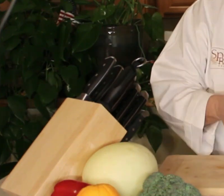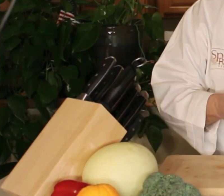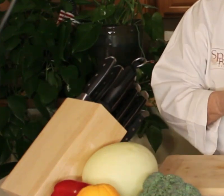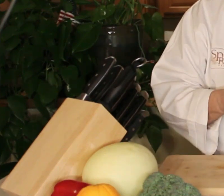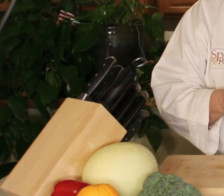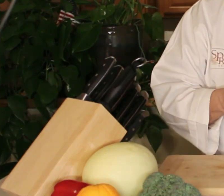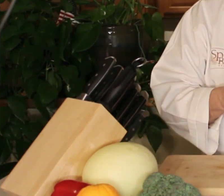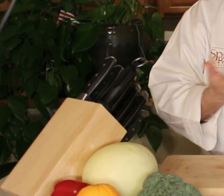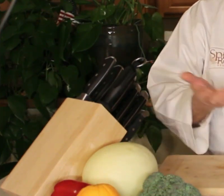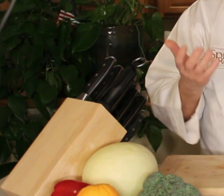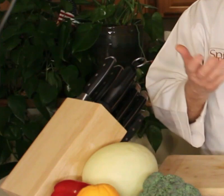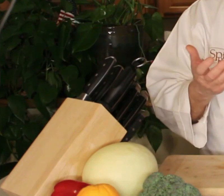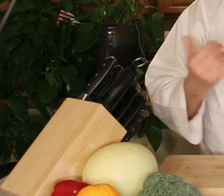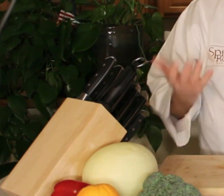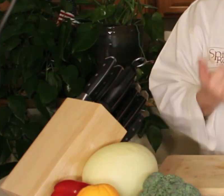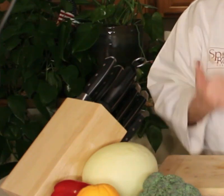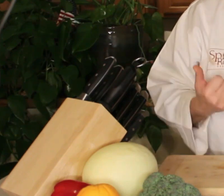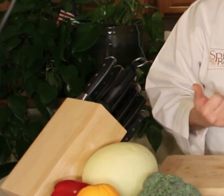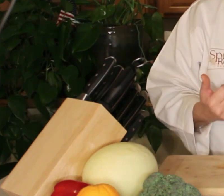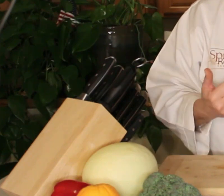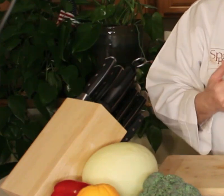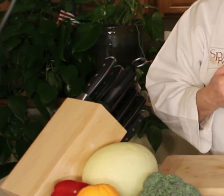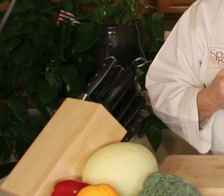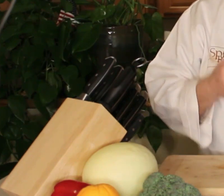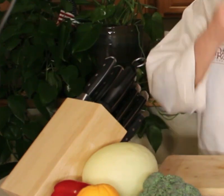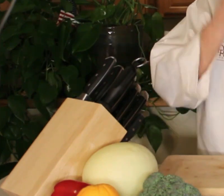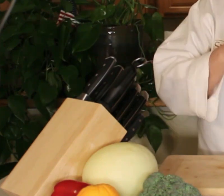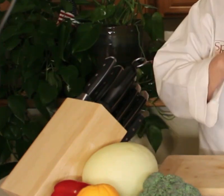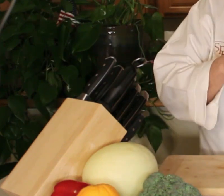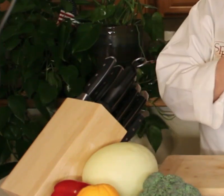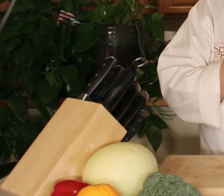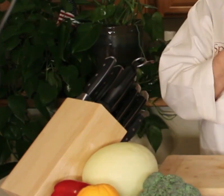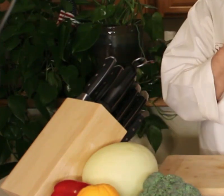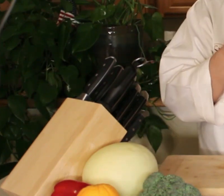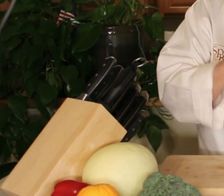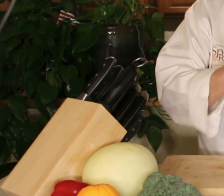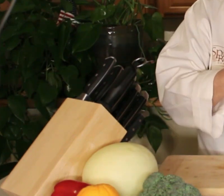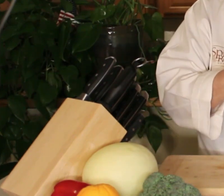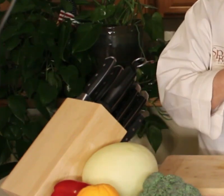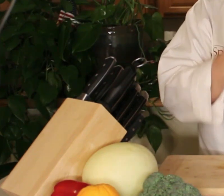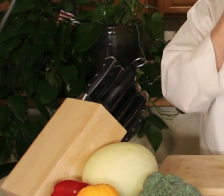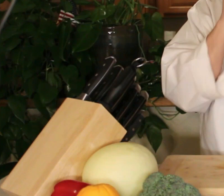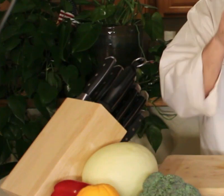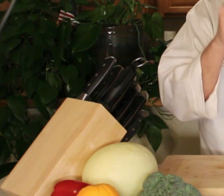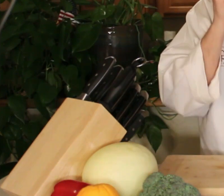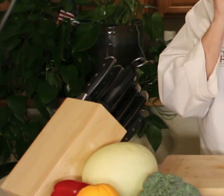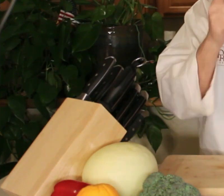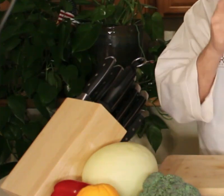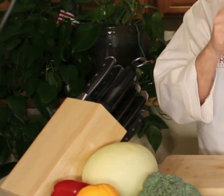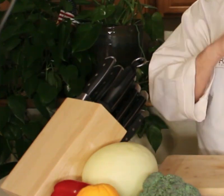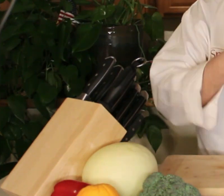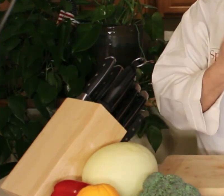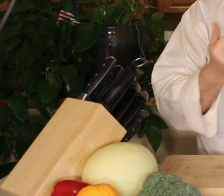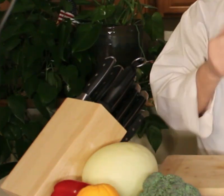use on each individual class and its focus. So now, with just a little